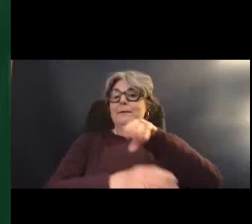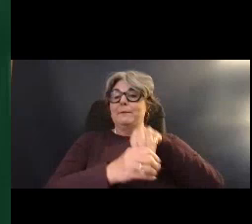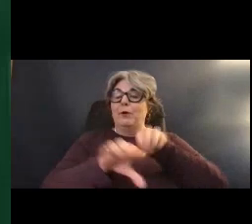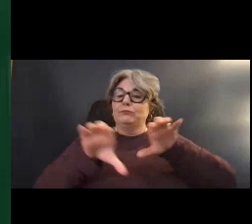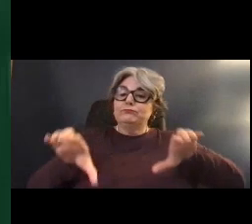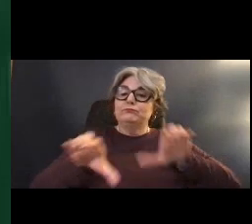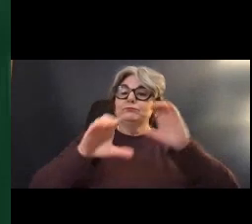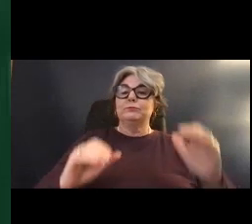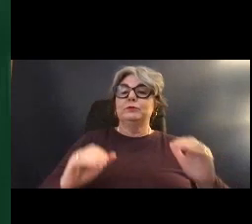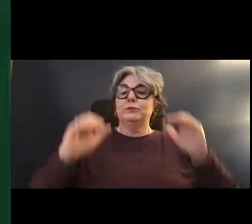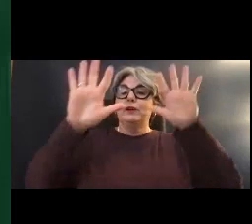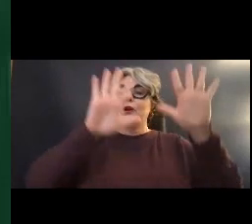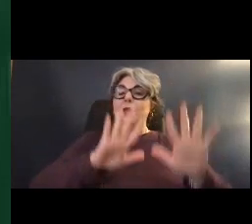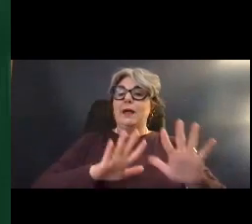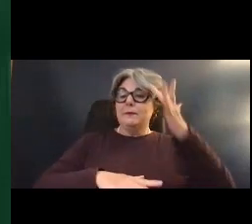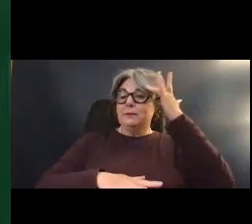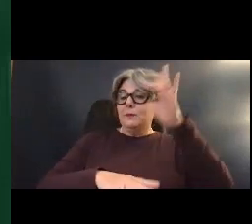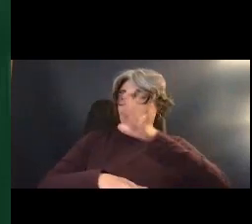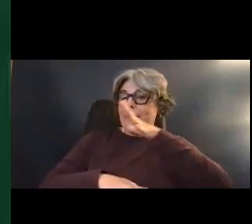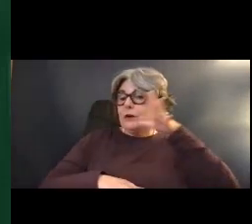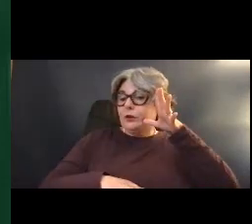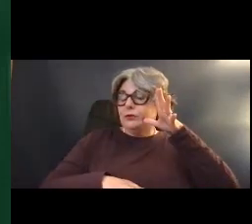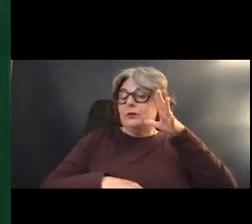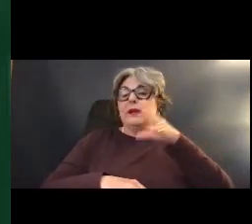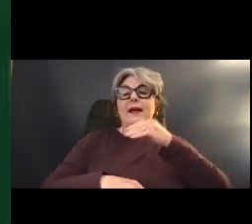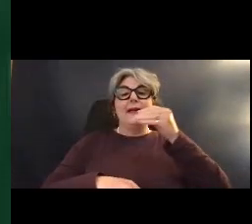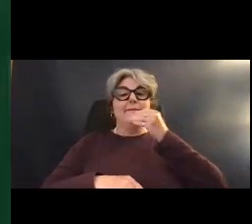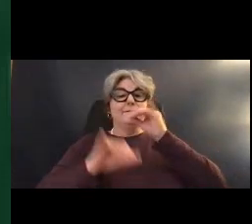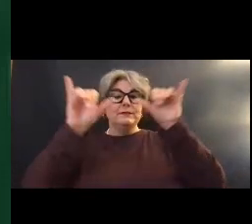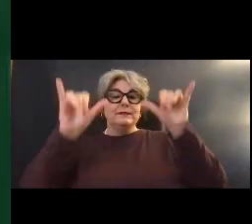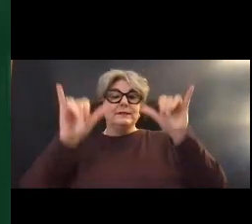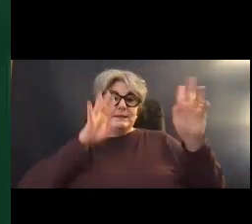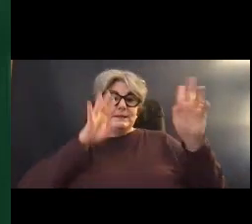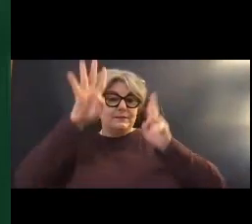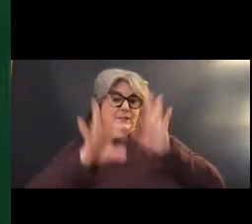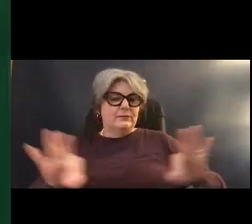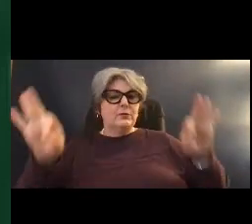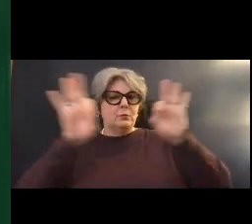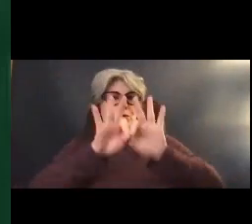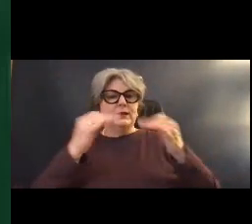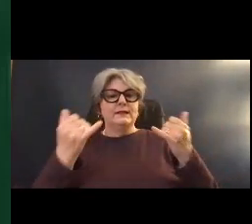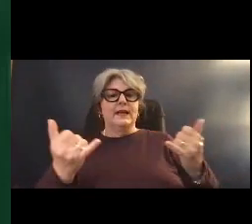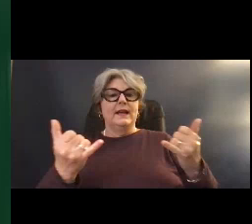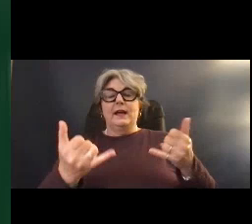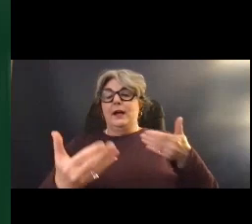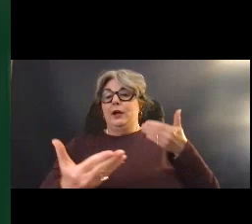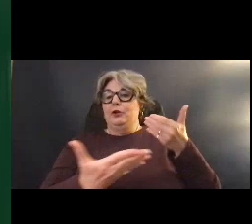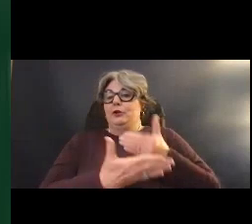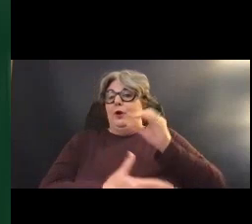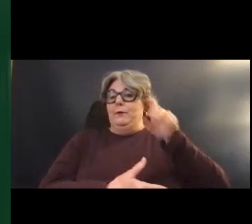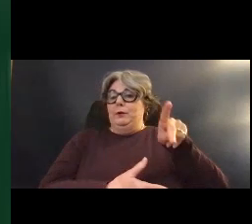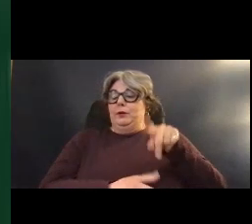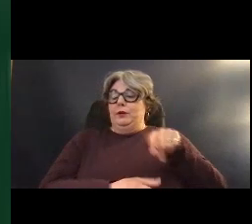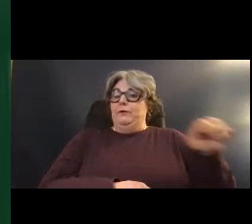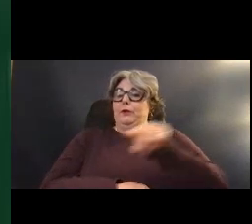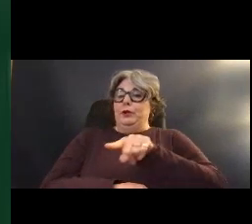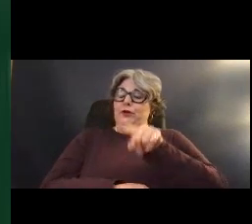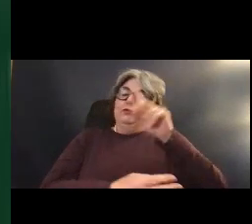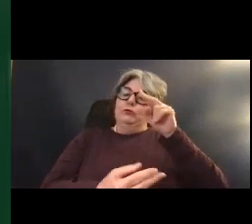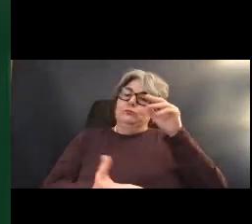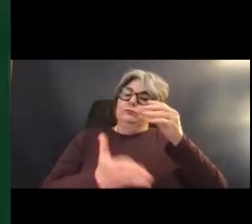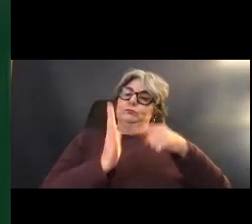to advance climate smart agriculture and food systems innovation. There is also an upcoming opportunity for partners to memorialize